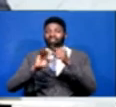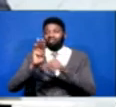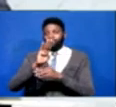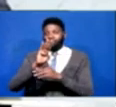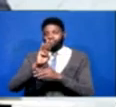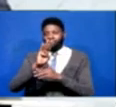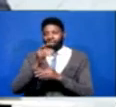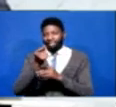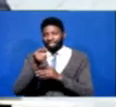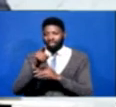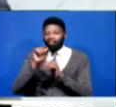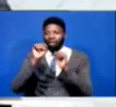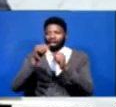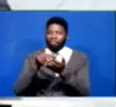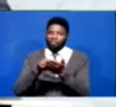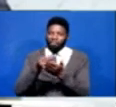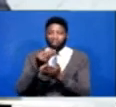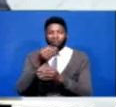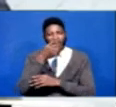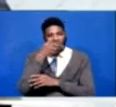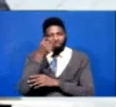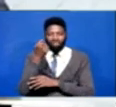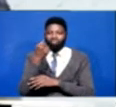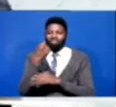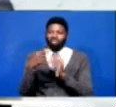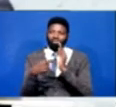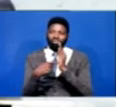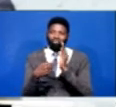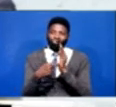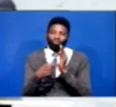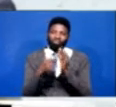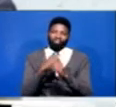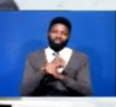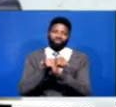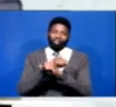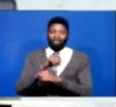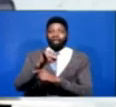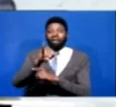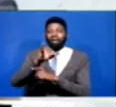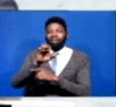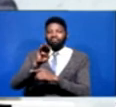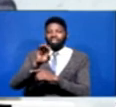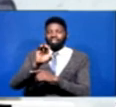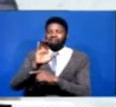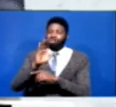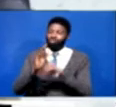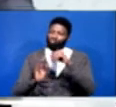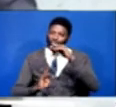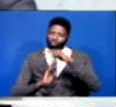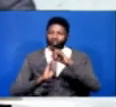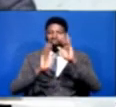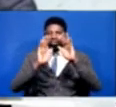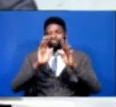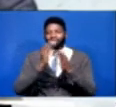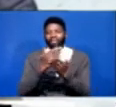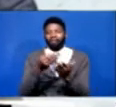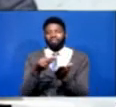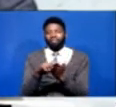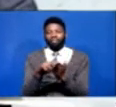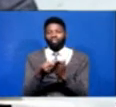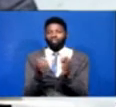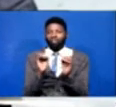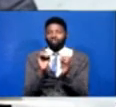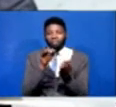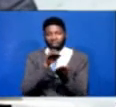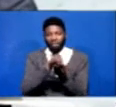best that money can buy, to protect, because IBC's most important thing is not money. You know, the bank, you try